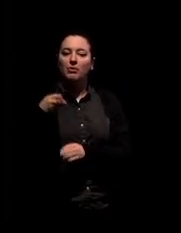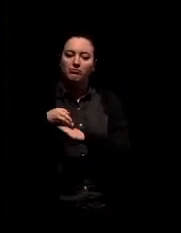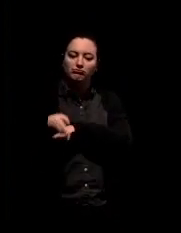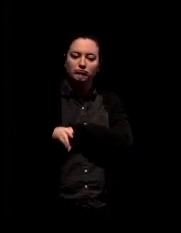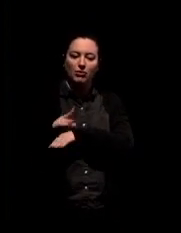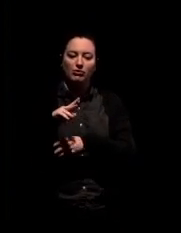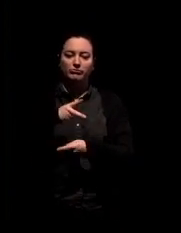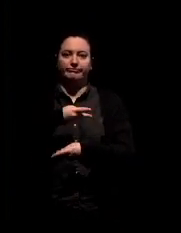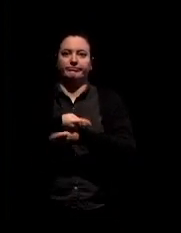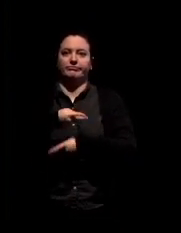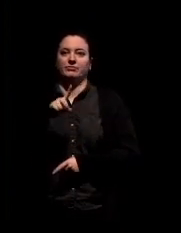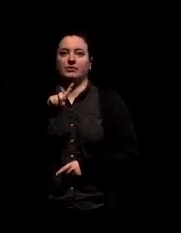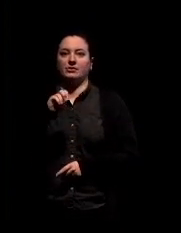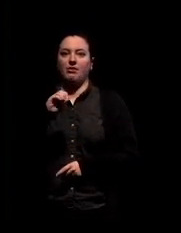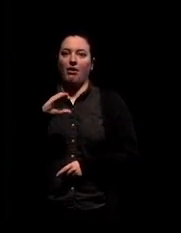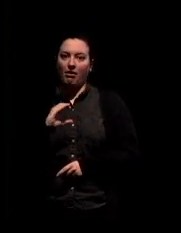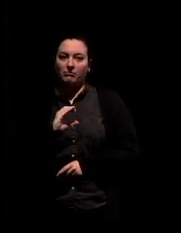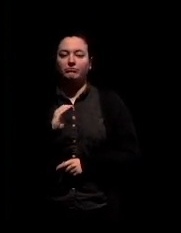issues. So